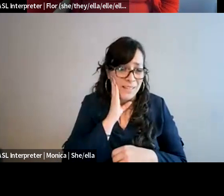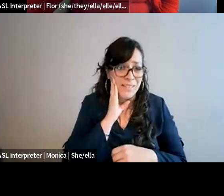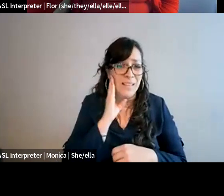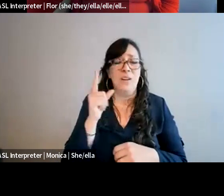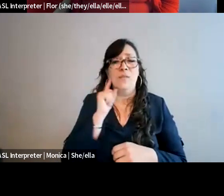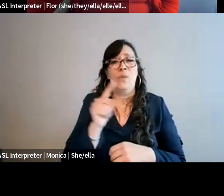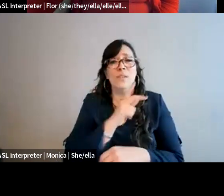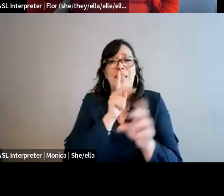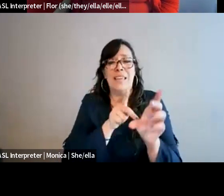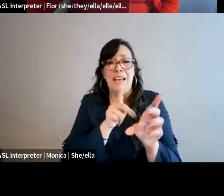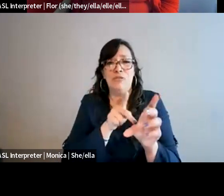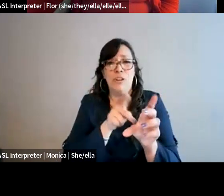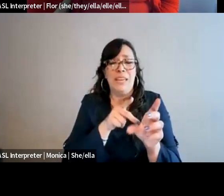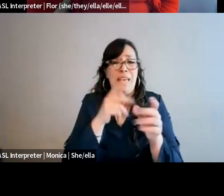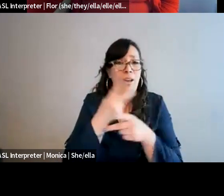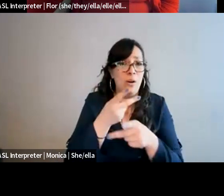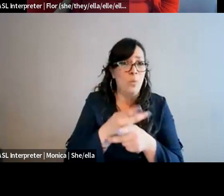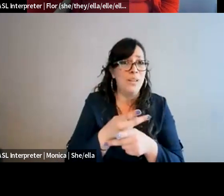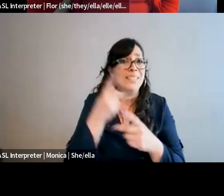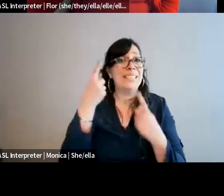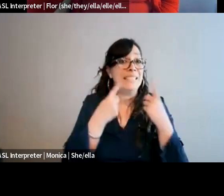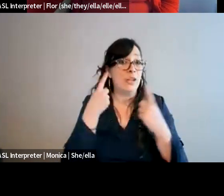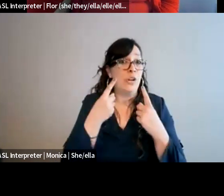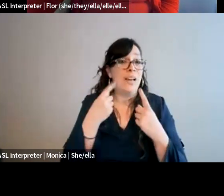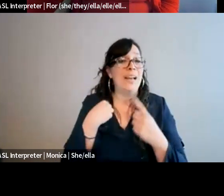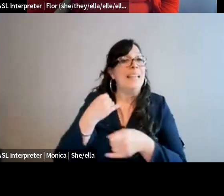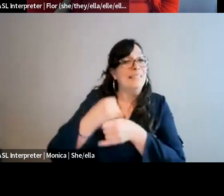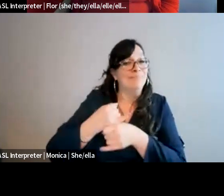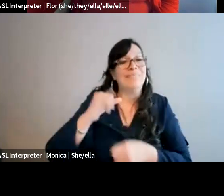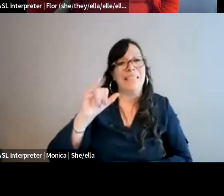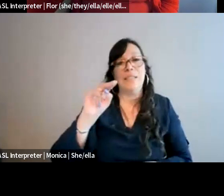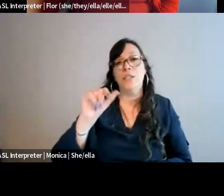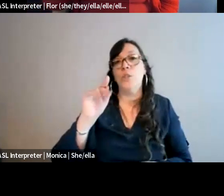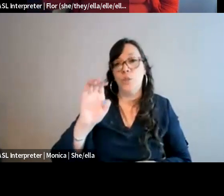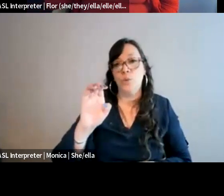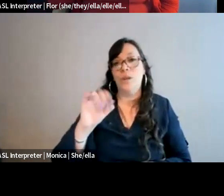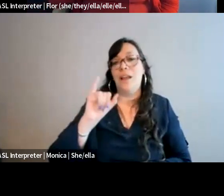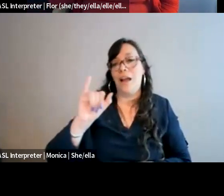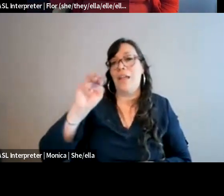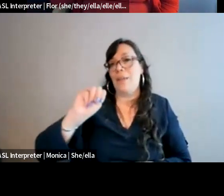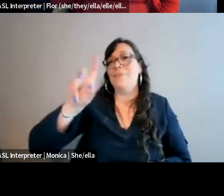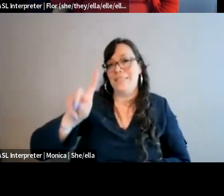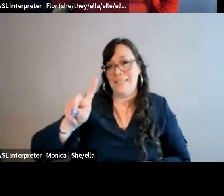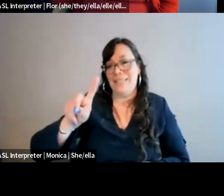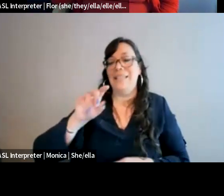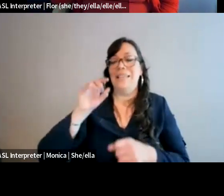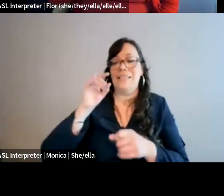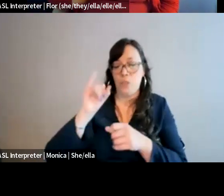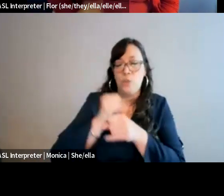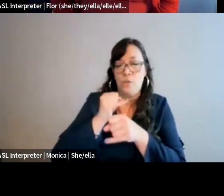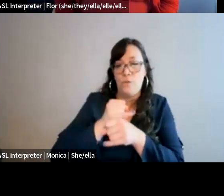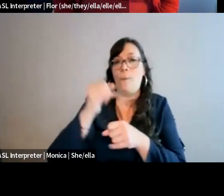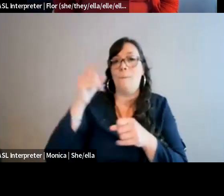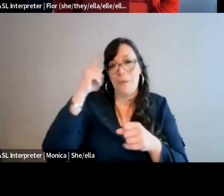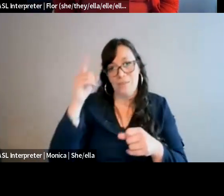psychiatric care was considered an institute for mental disease, an IMD. And so those, the advocacy to